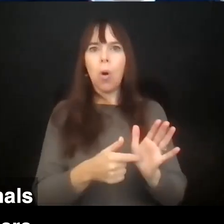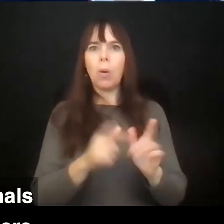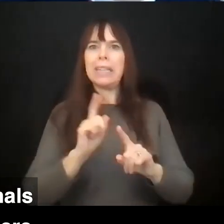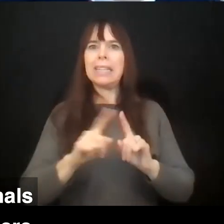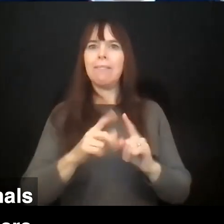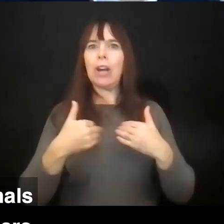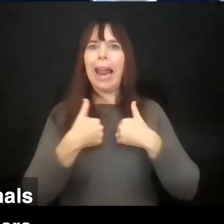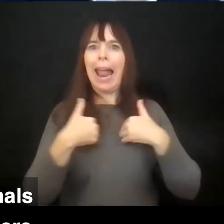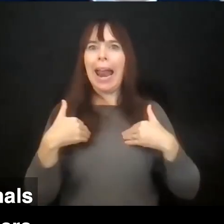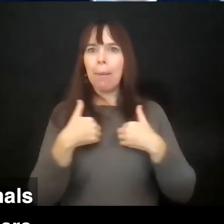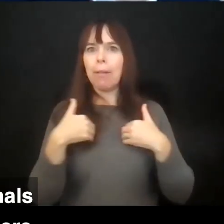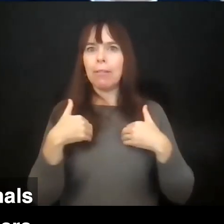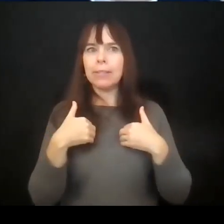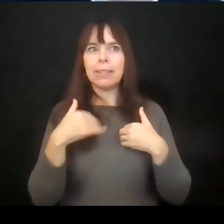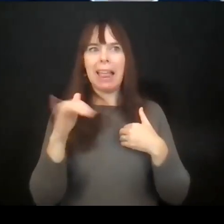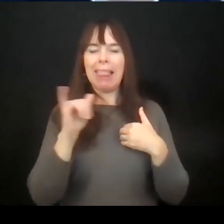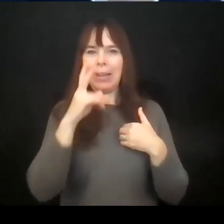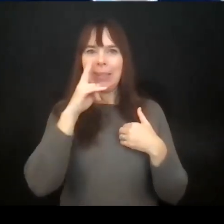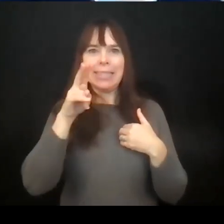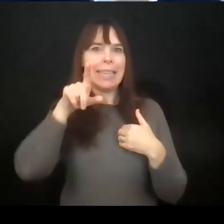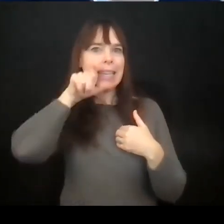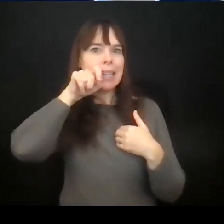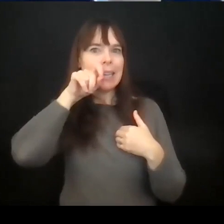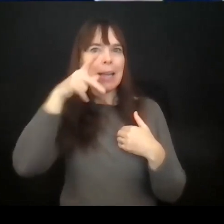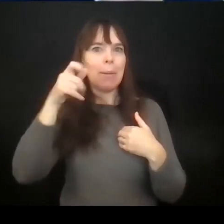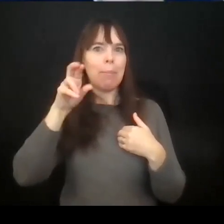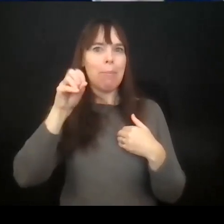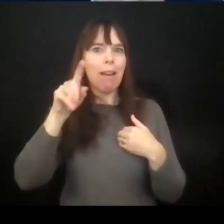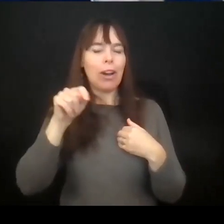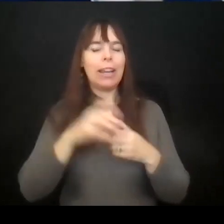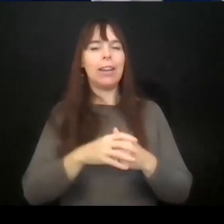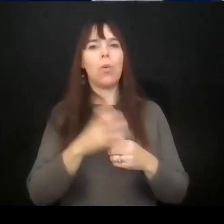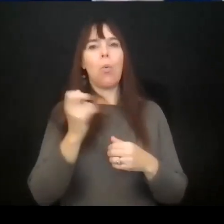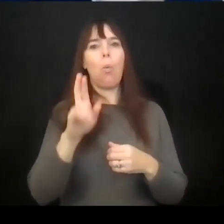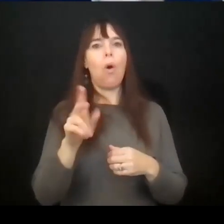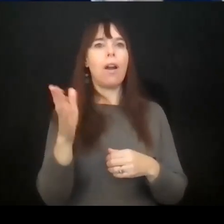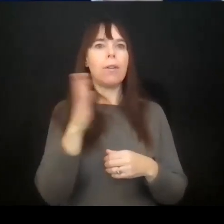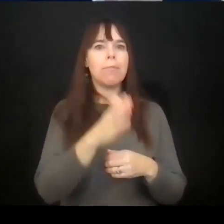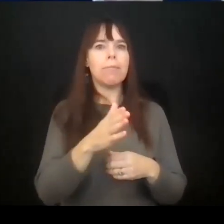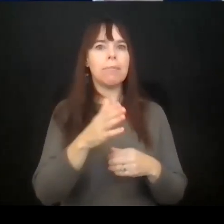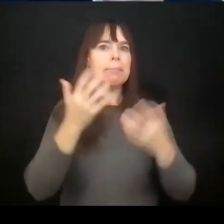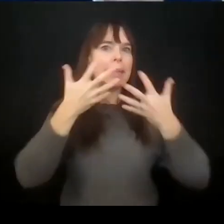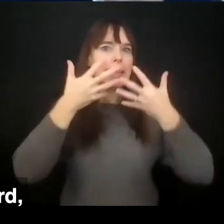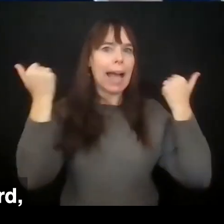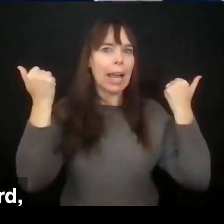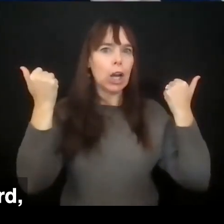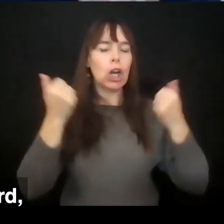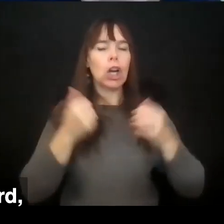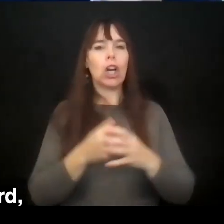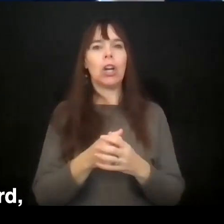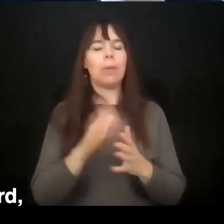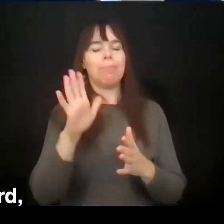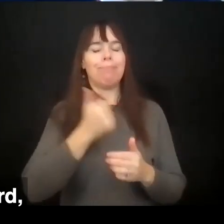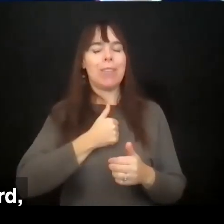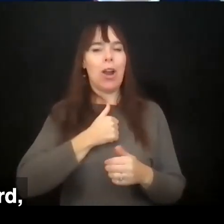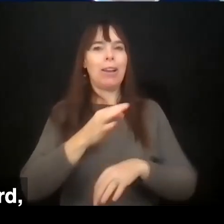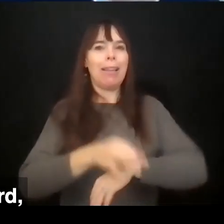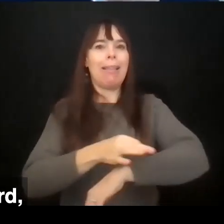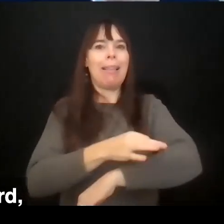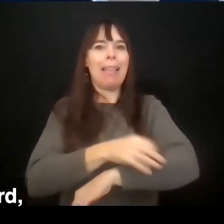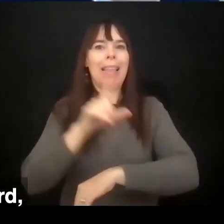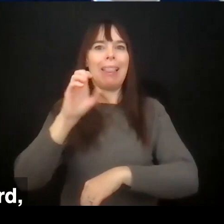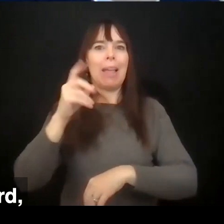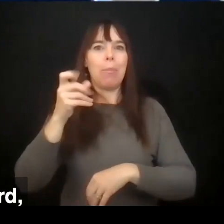animals like this parrot over here, or this tiger, or excuse me, leopard, or